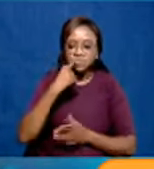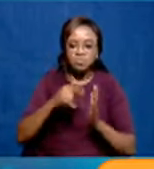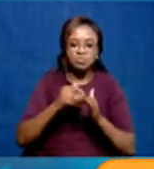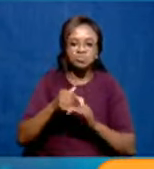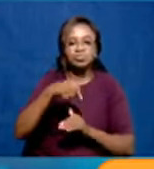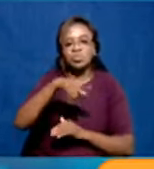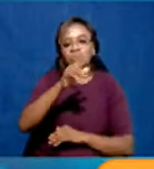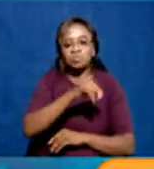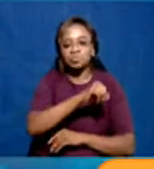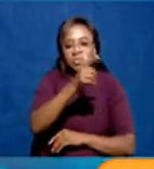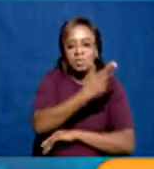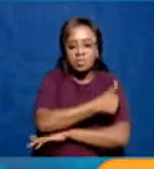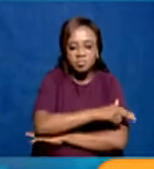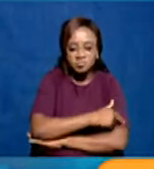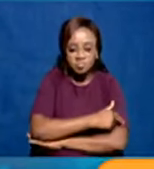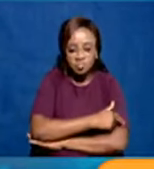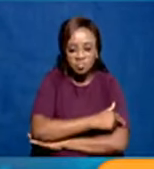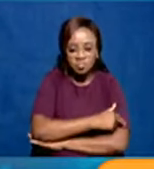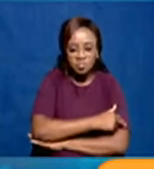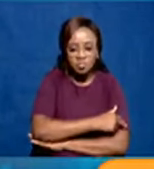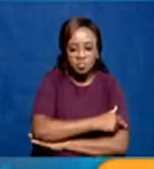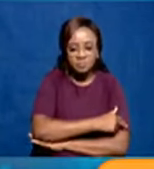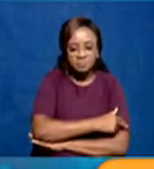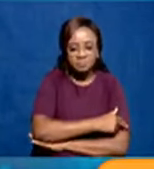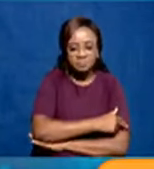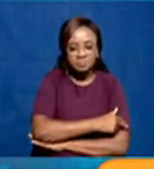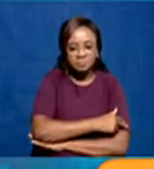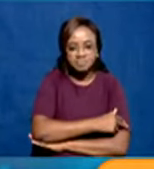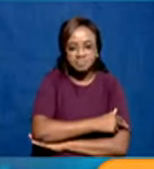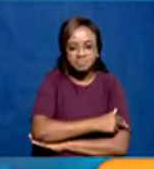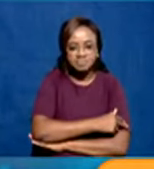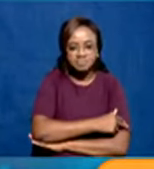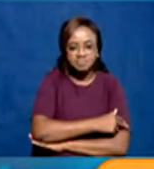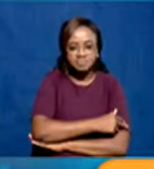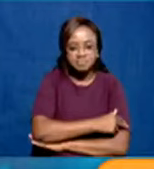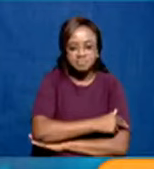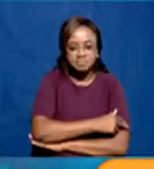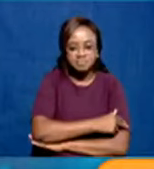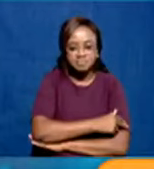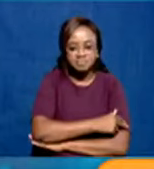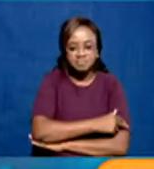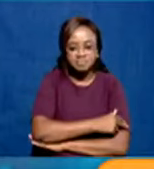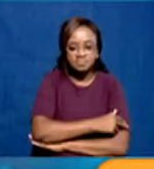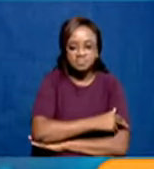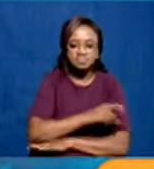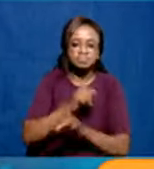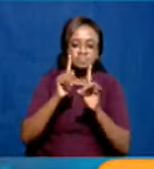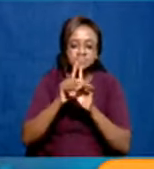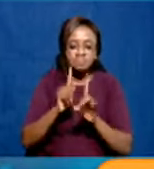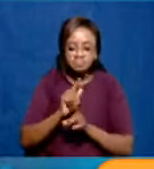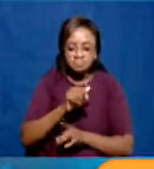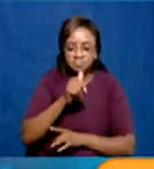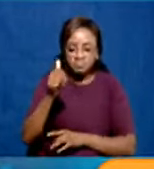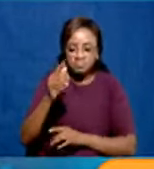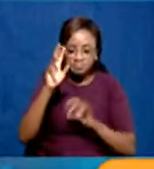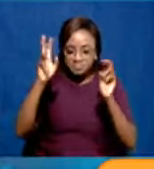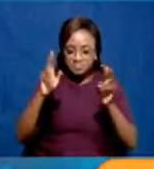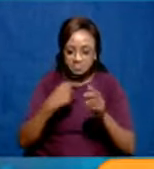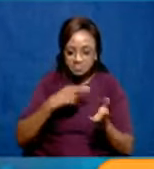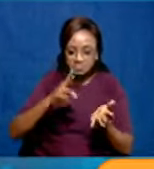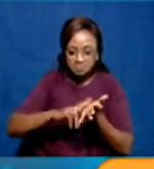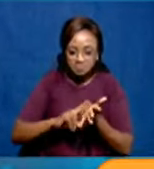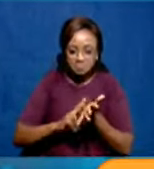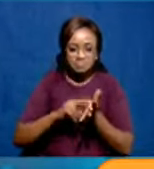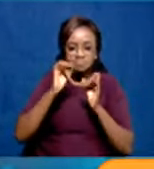shop. Tied to that is the issue of registration. I go back to registration because this is the point of access. If you're